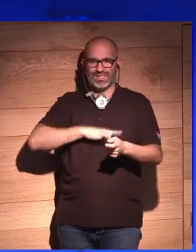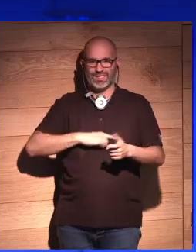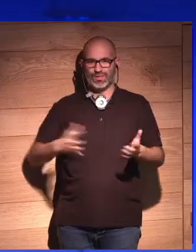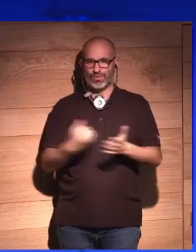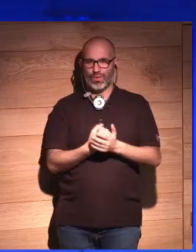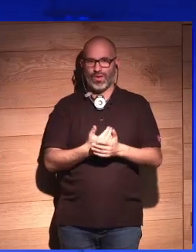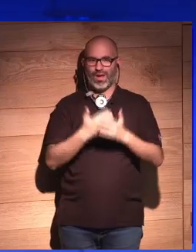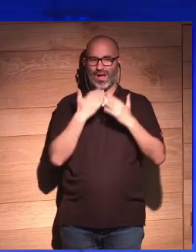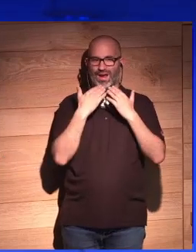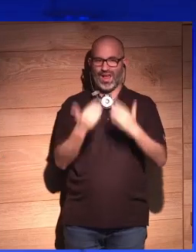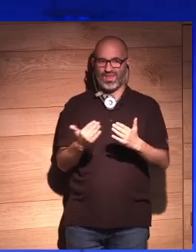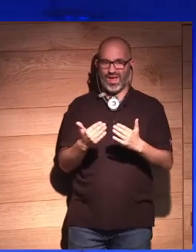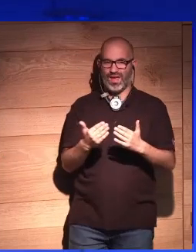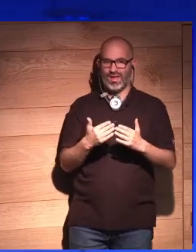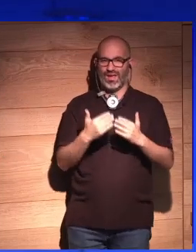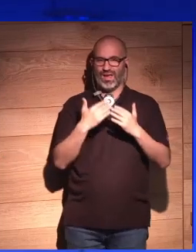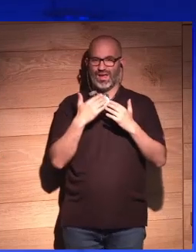remarkable and kind of a breakthrough.